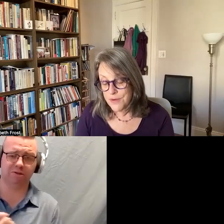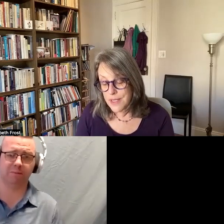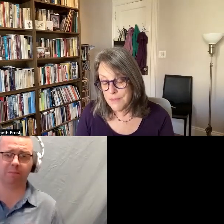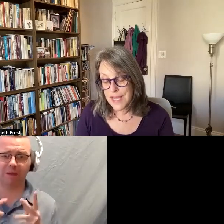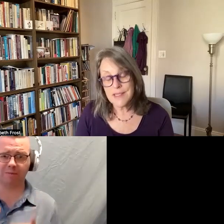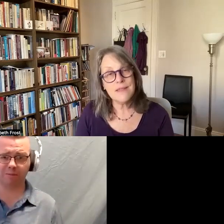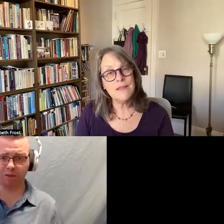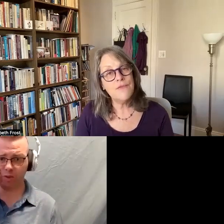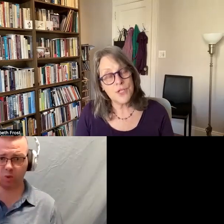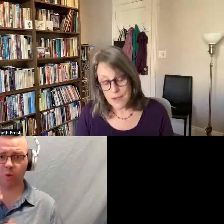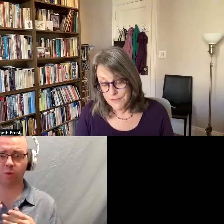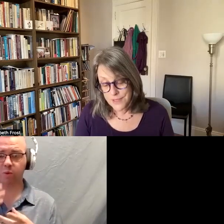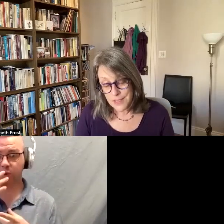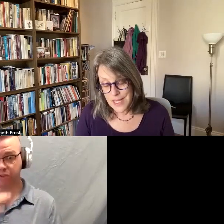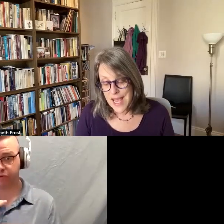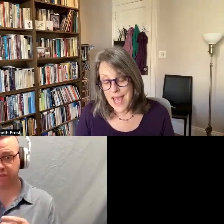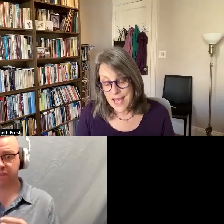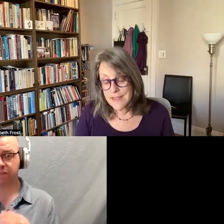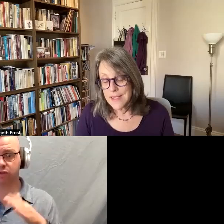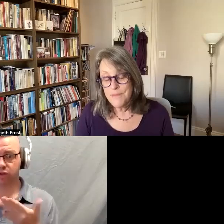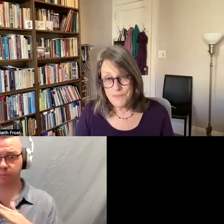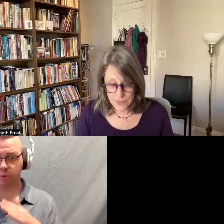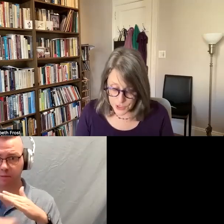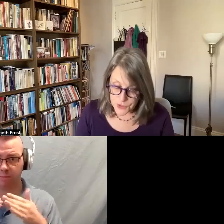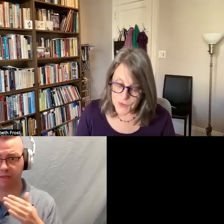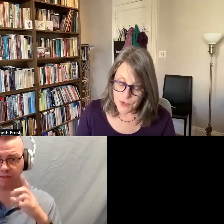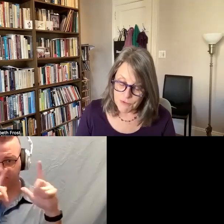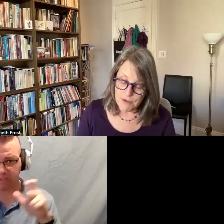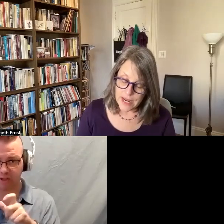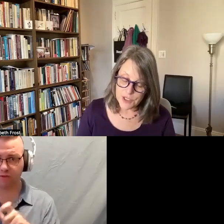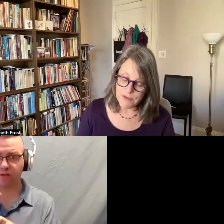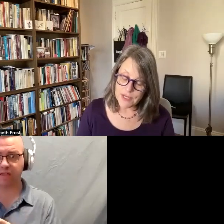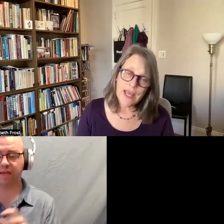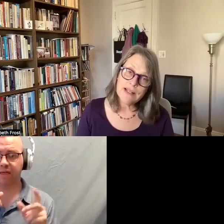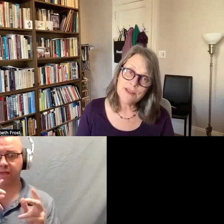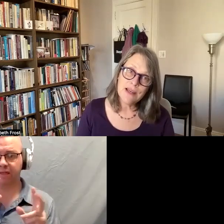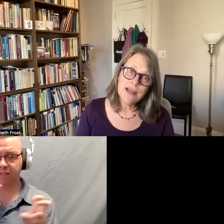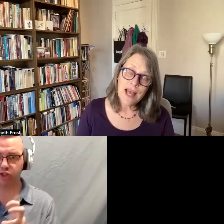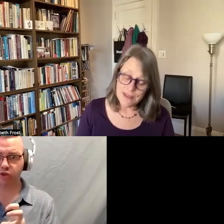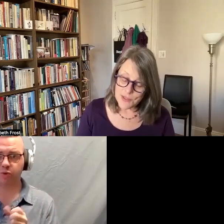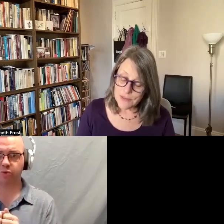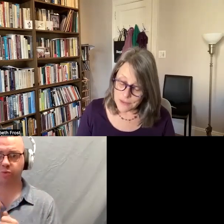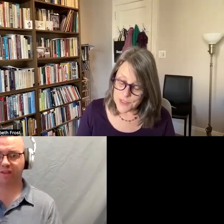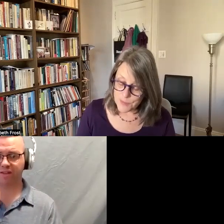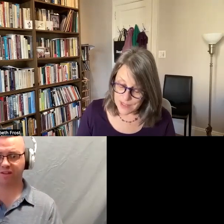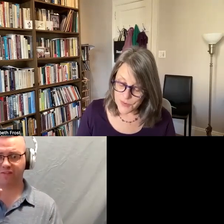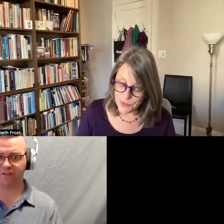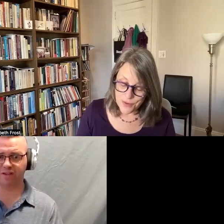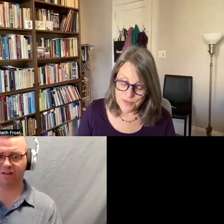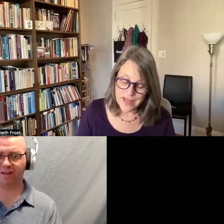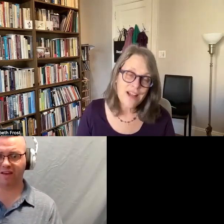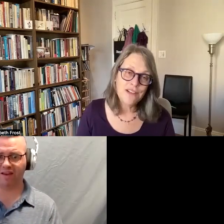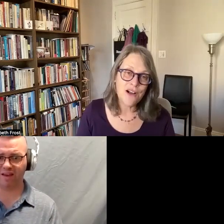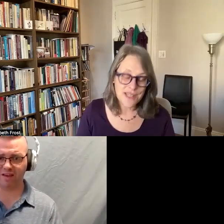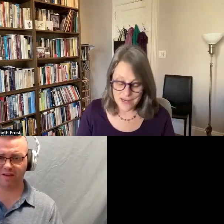both community-based photography and issues around HIV/AIDS. And this included Spence,